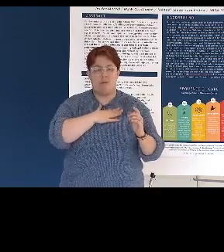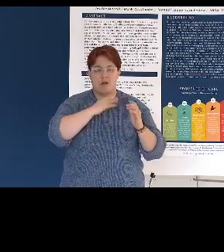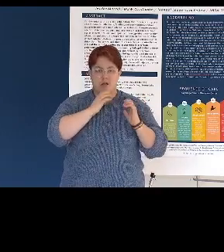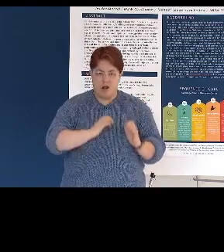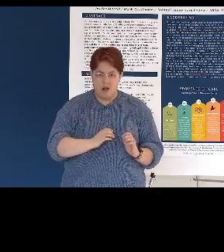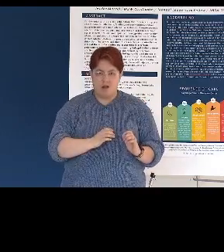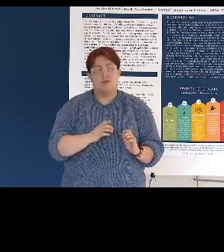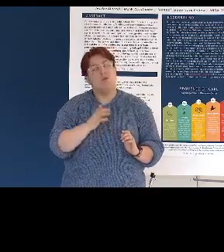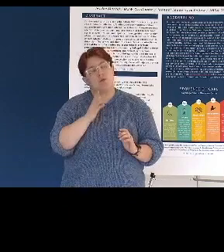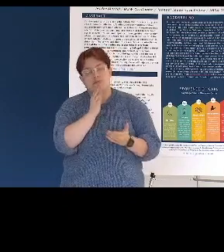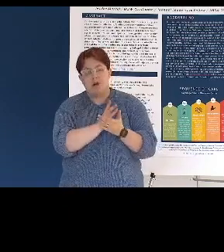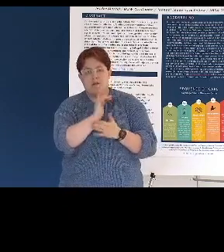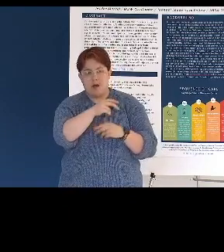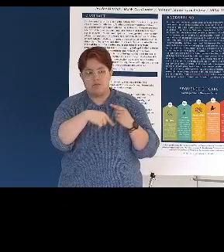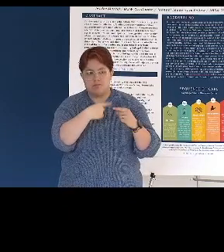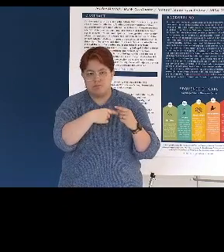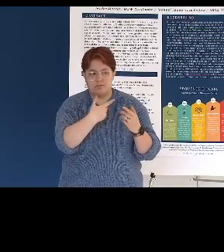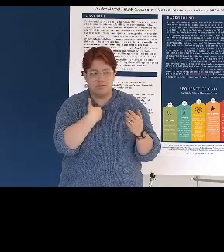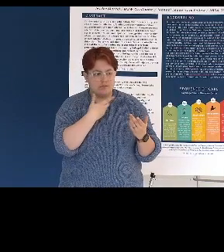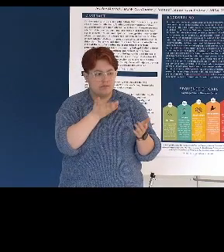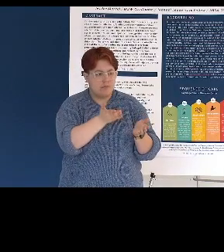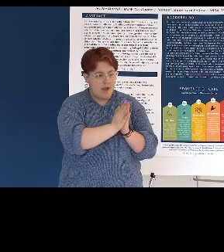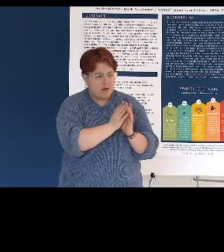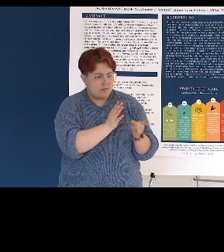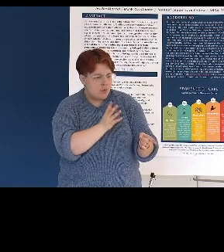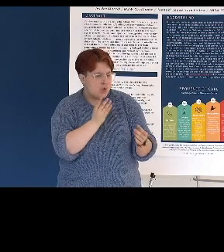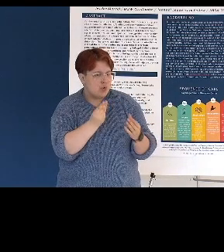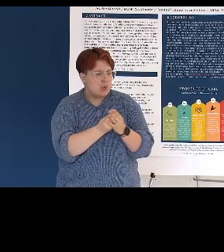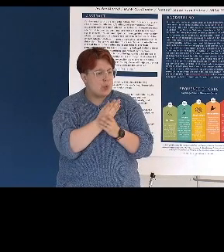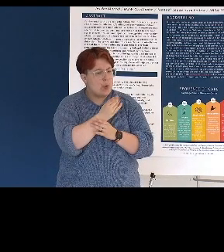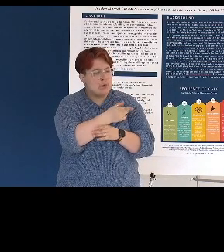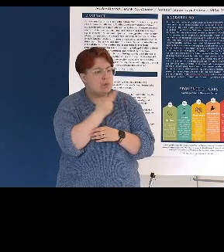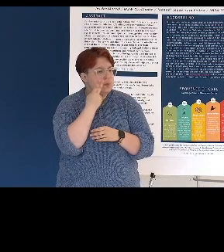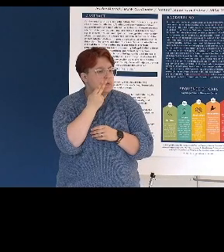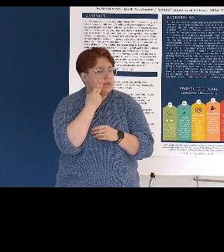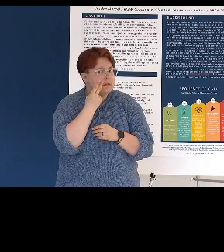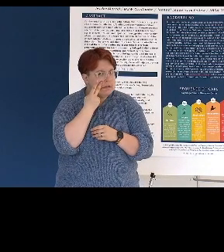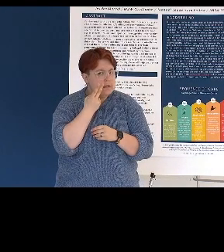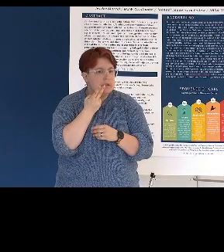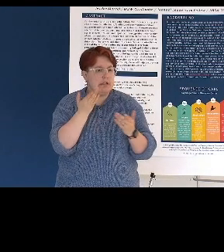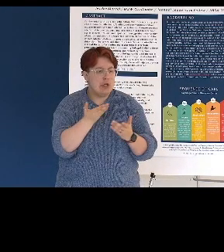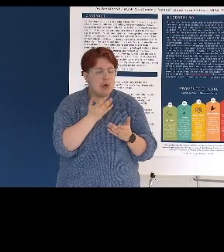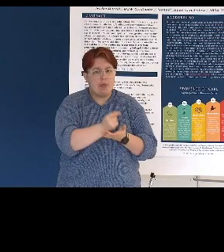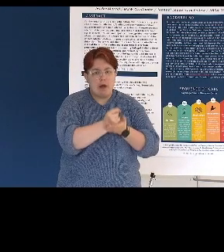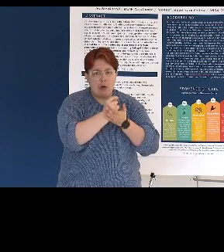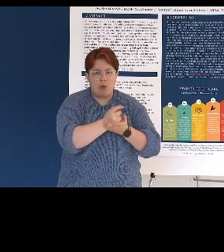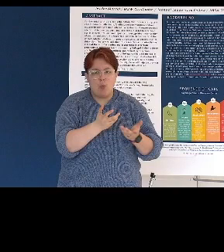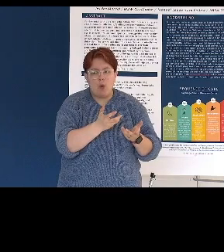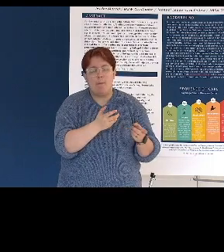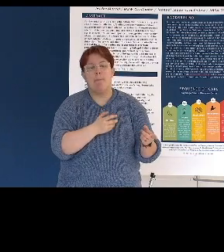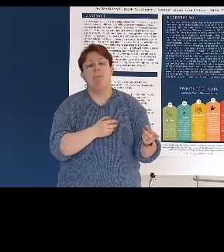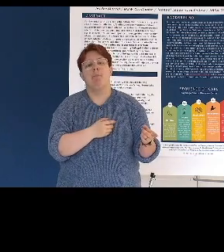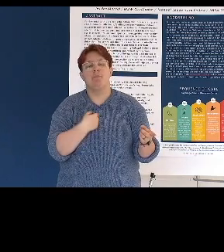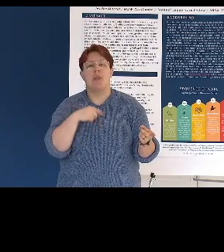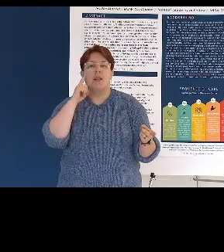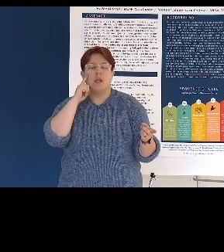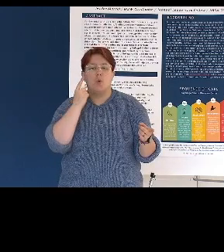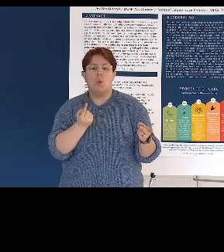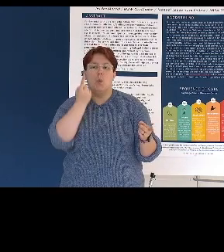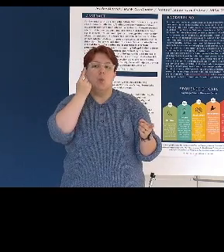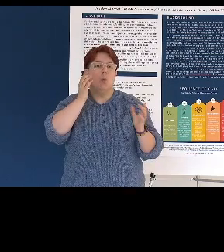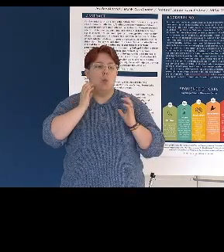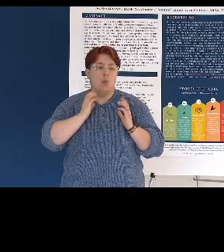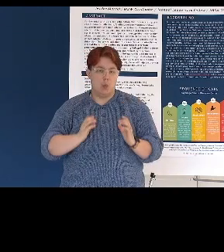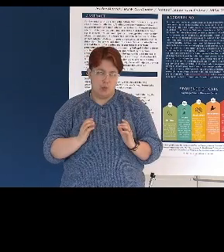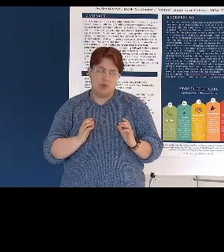them what growth they've seen throughout their time in therapy. And I think one of my clients, who